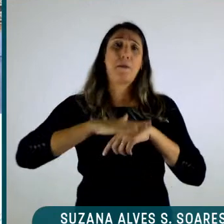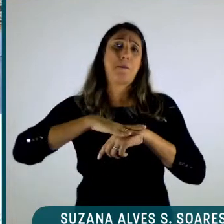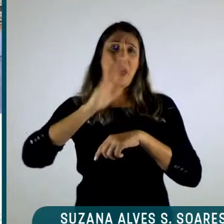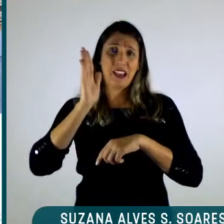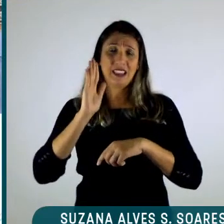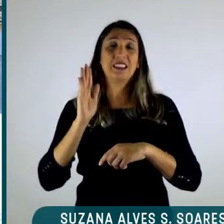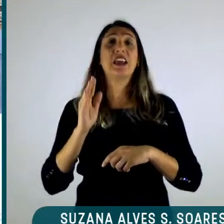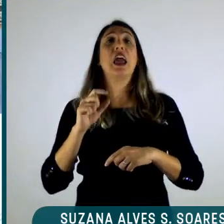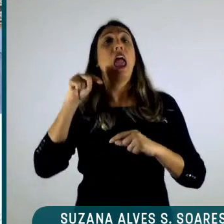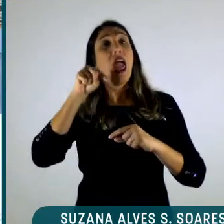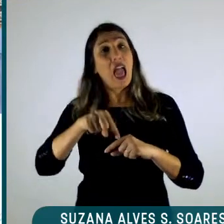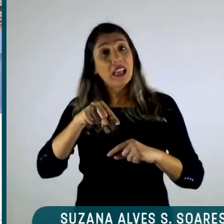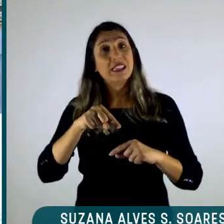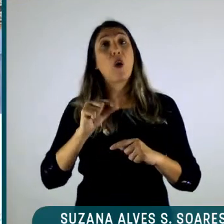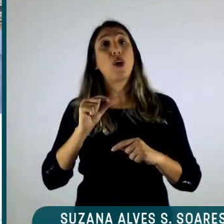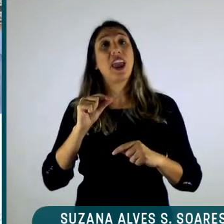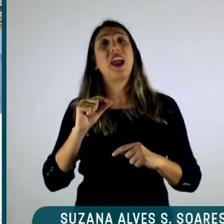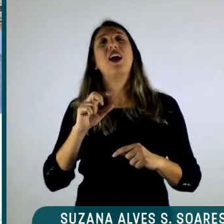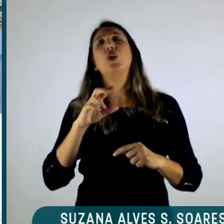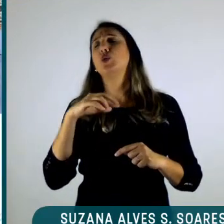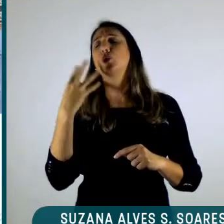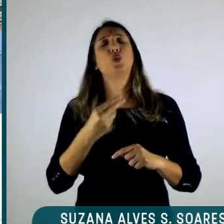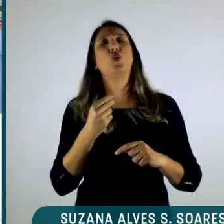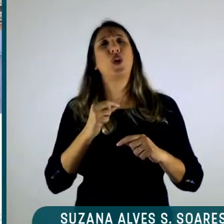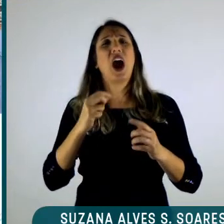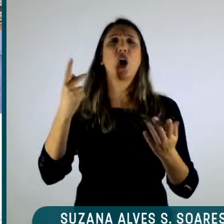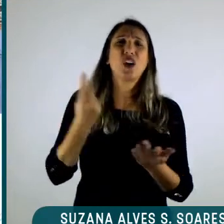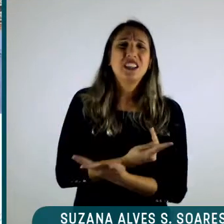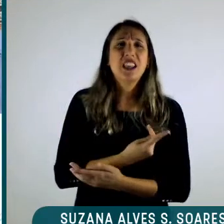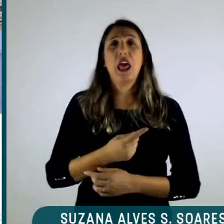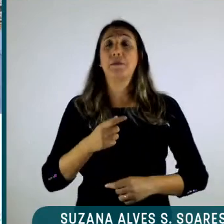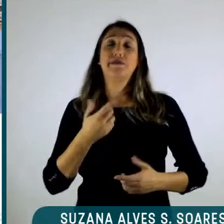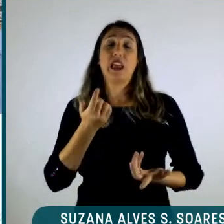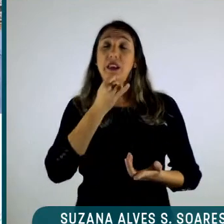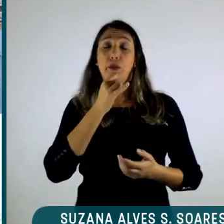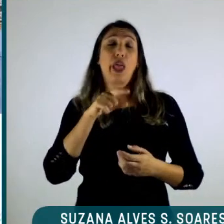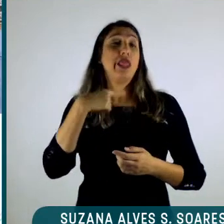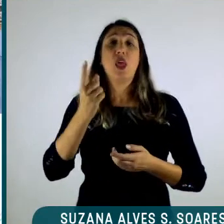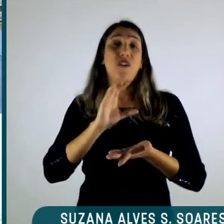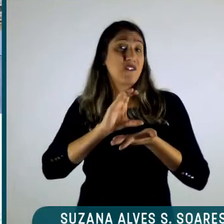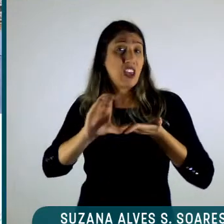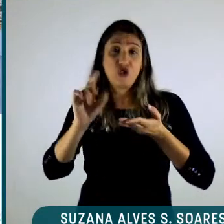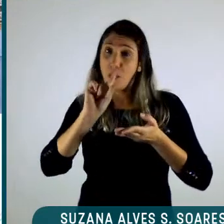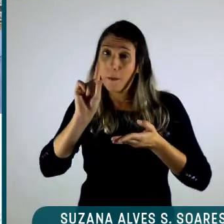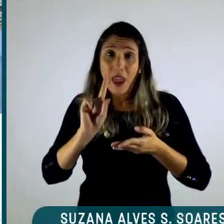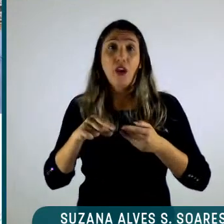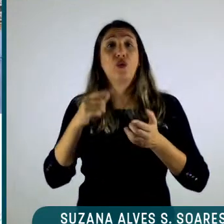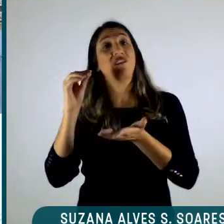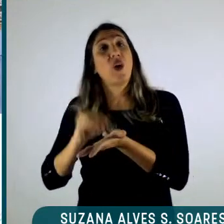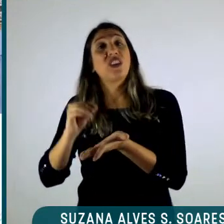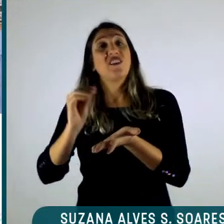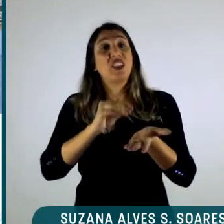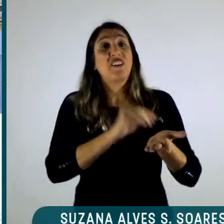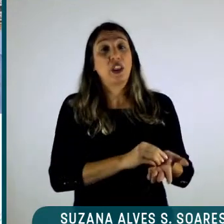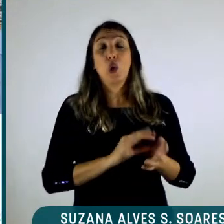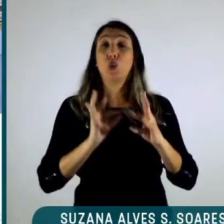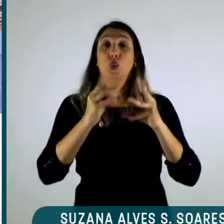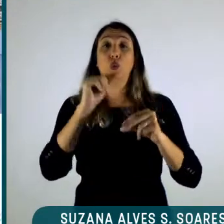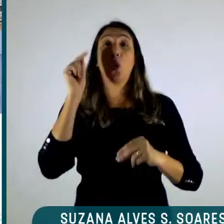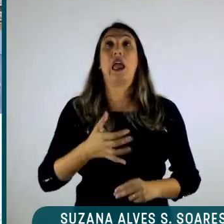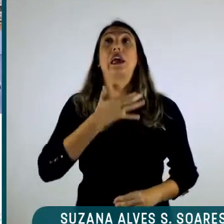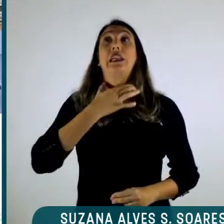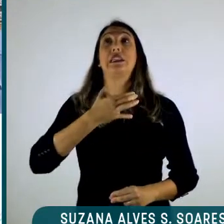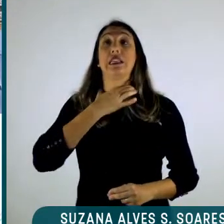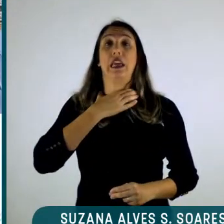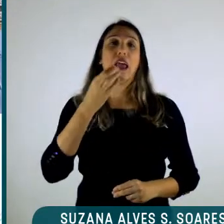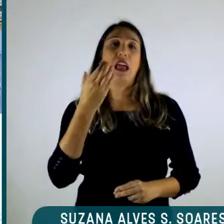situation of the crisis will be worse. And by the crisis, it doesn't justify the lack of investment, the lack of